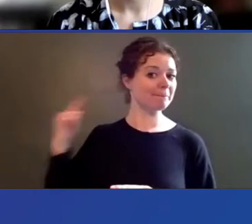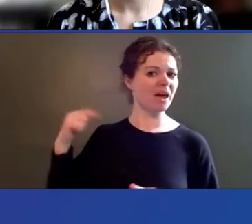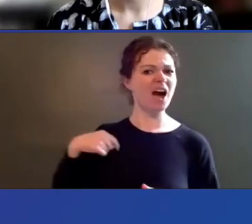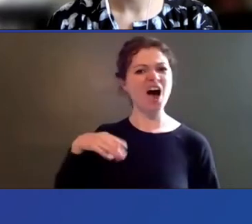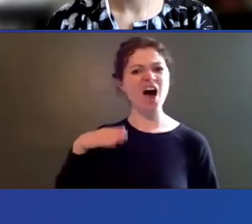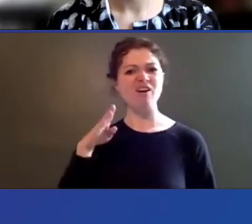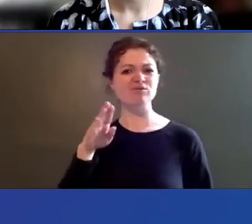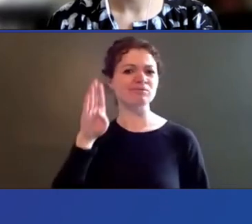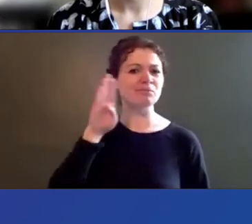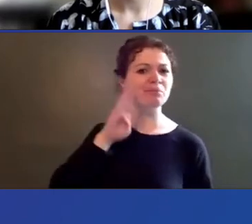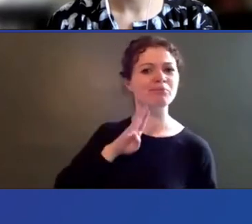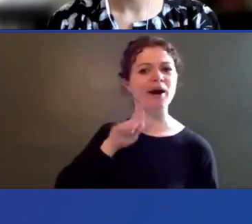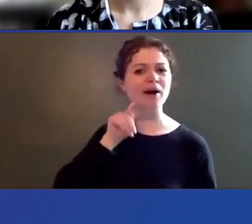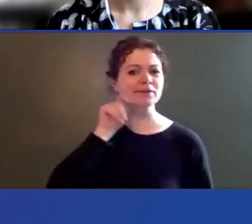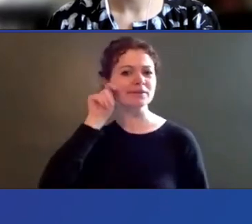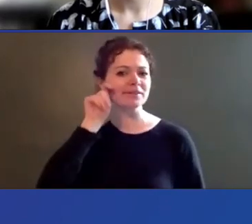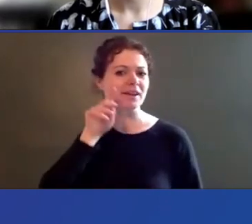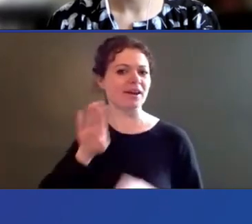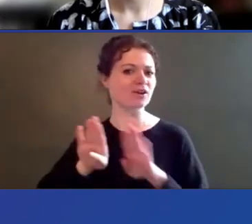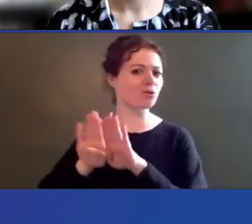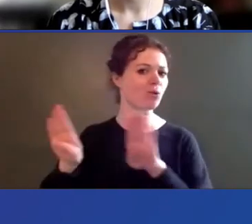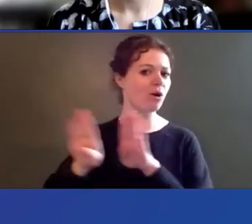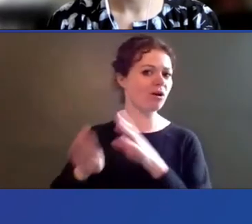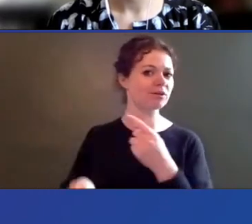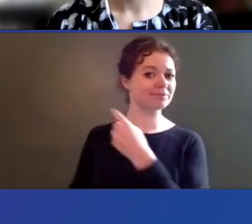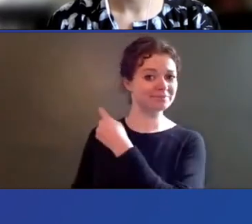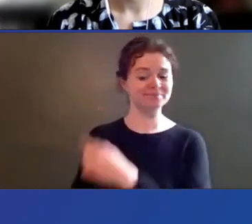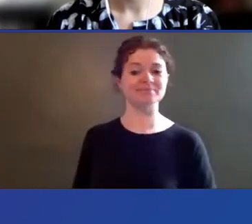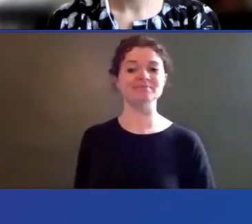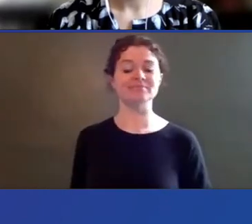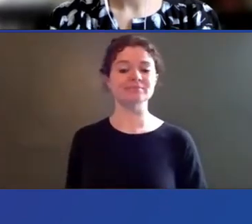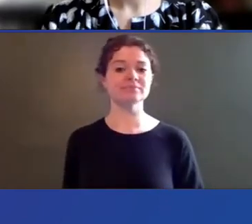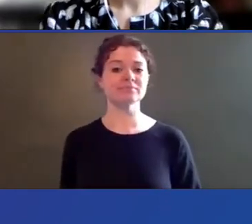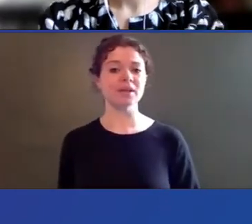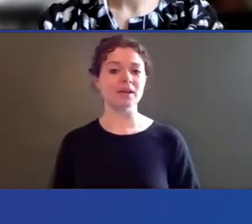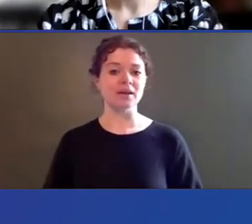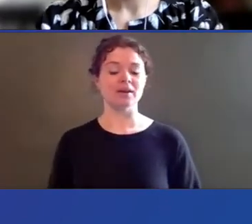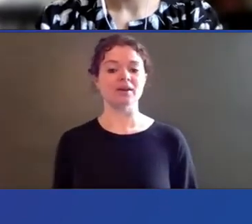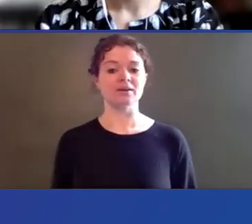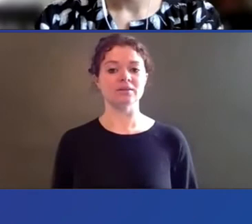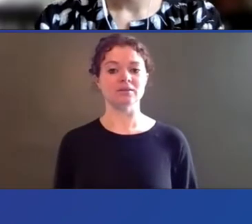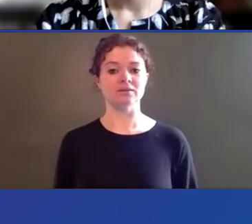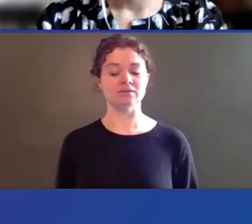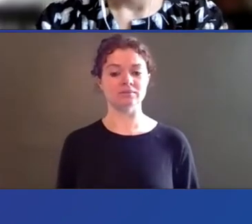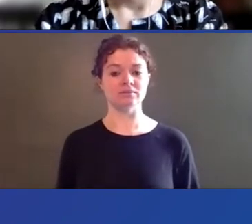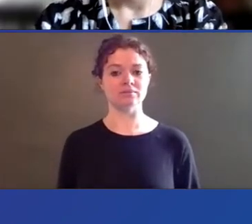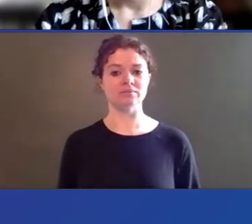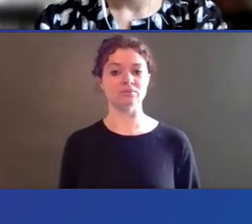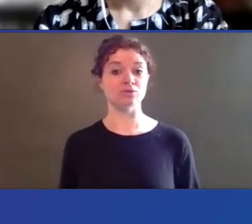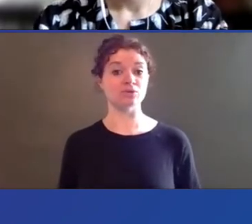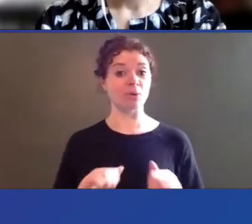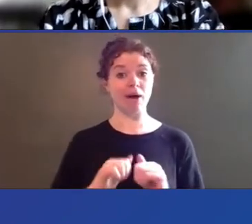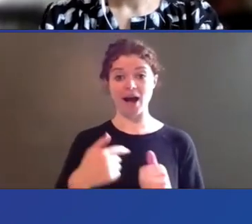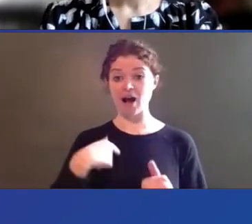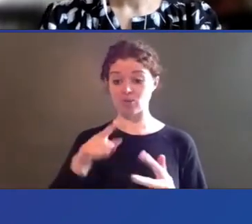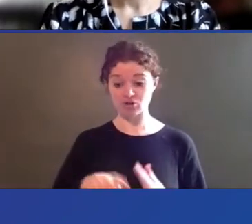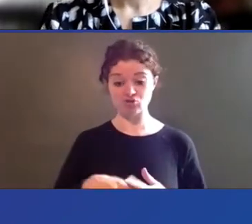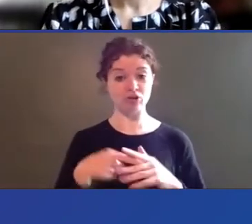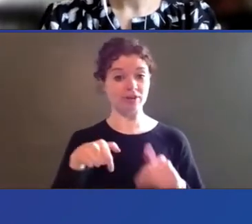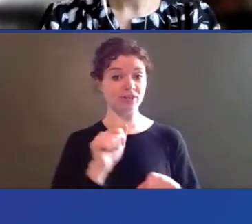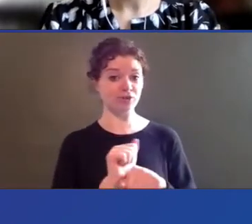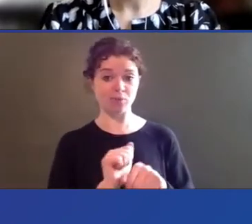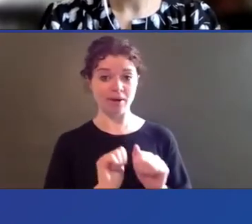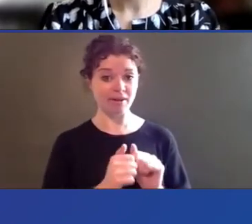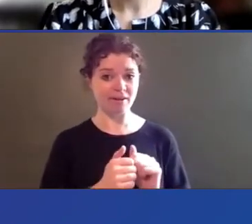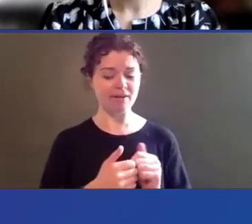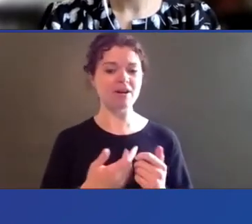brownish tan wall behind me. And I will say, for me, in terms of how I got started in this work, really